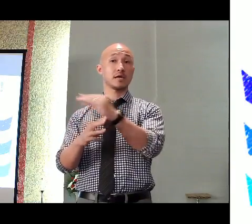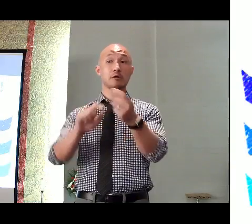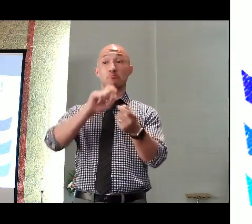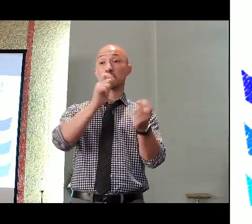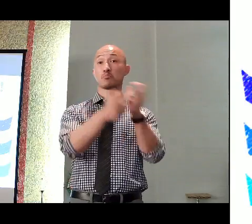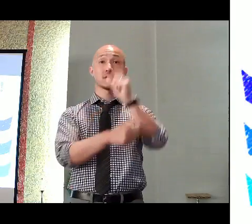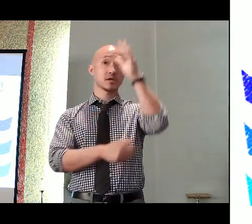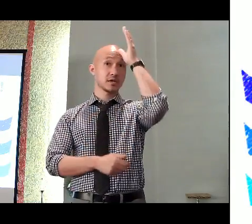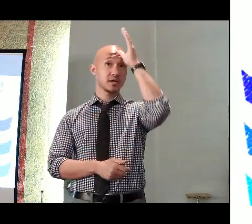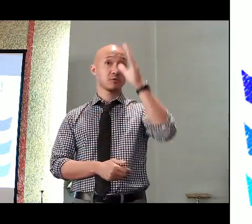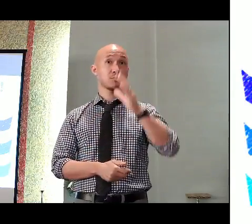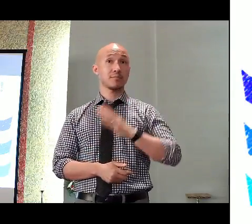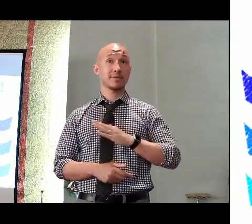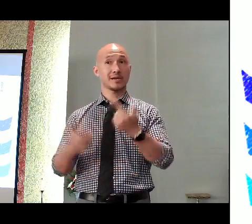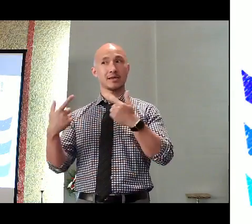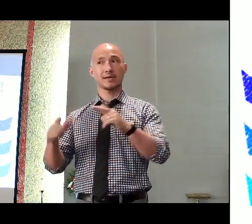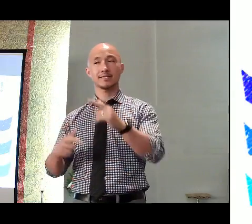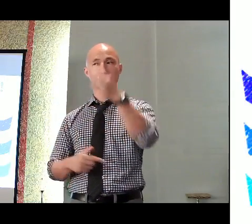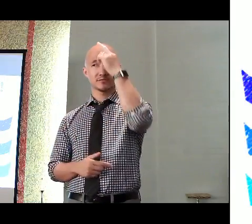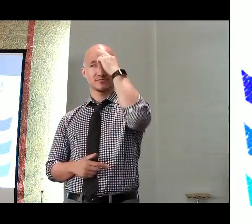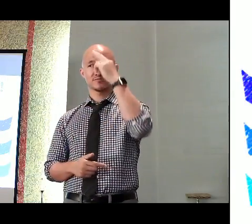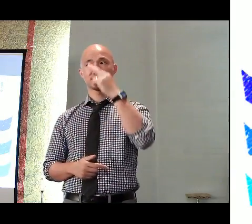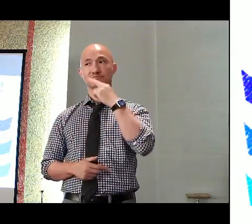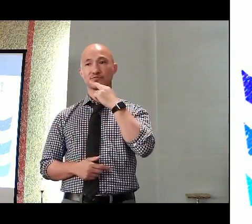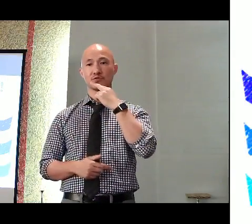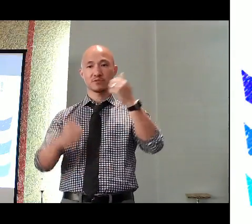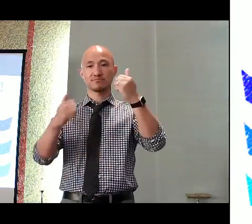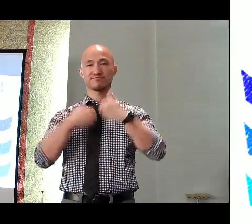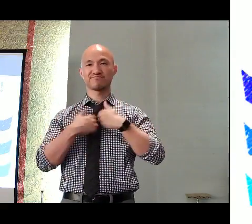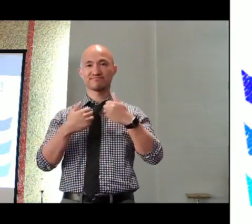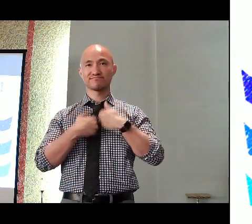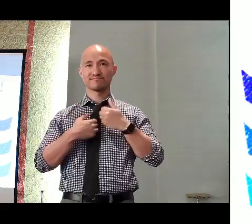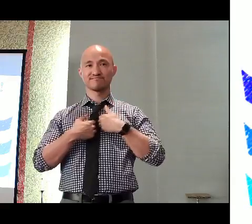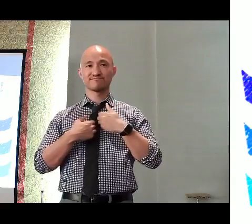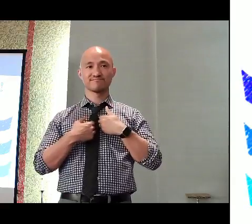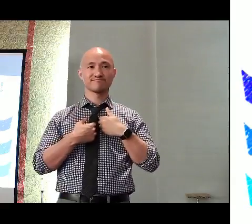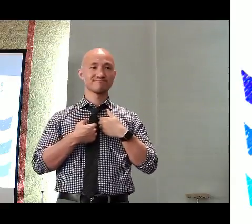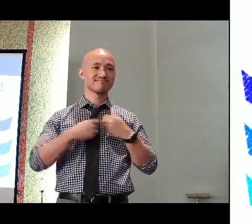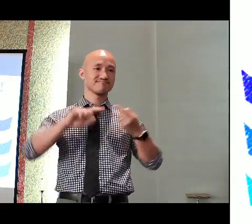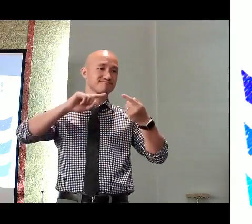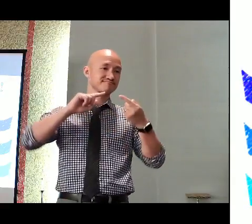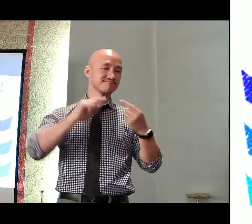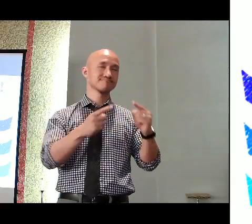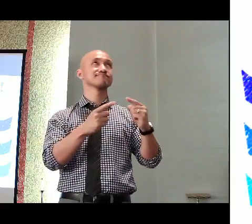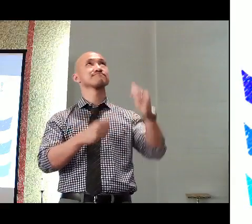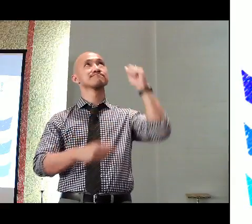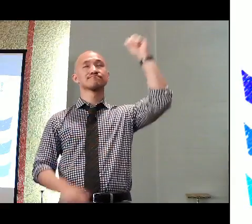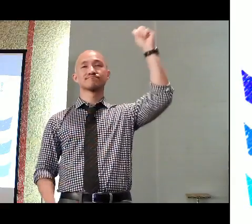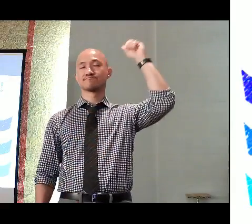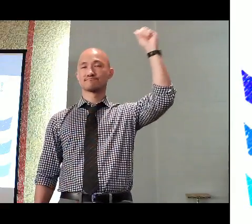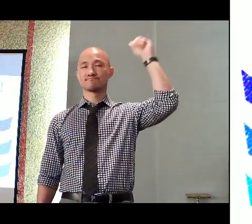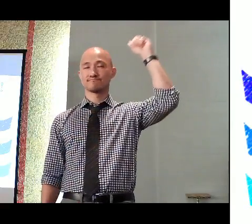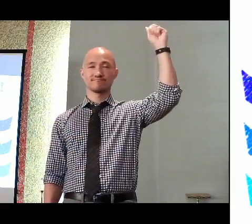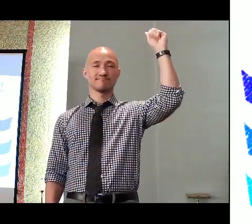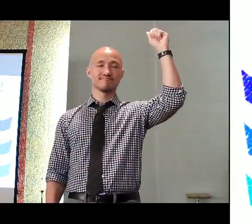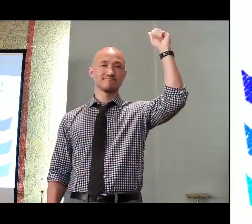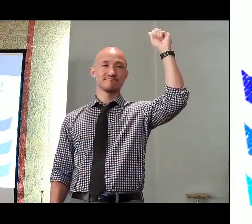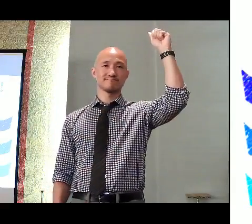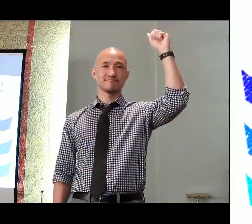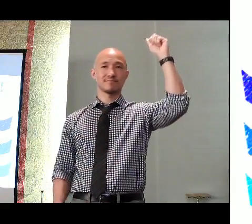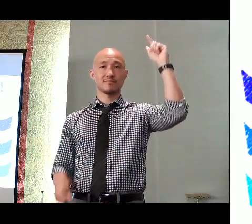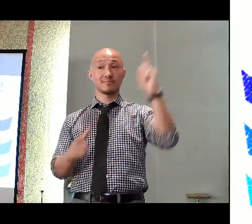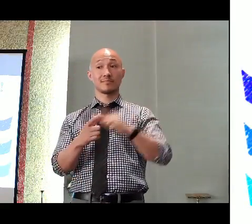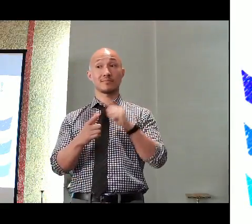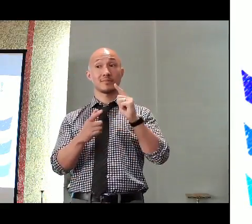of Romans, being flogged, whipped, being hit on the head, being spat upon, and ultimately